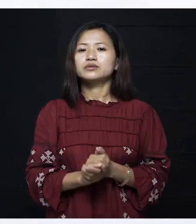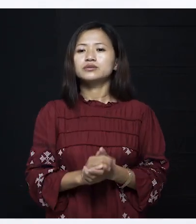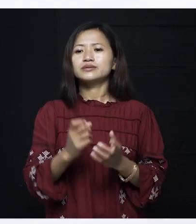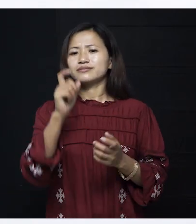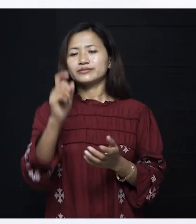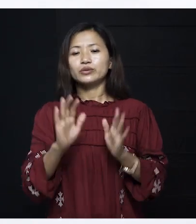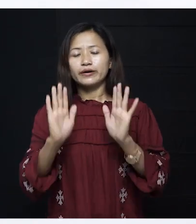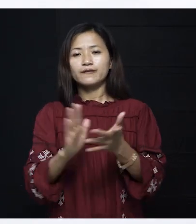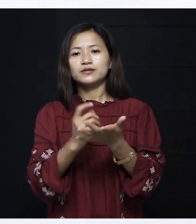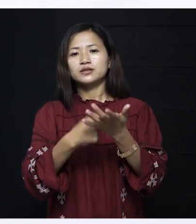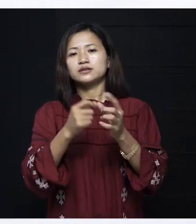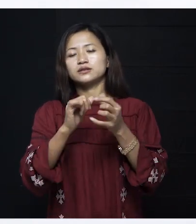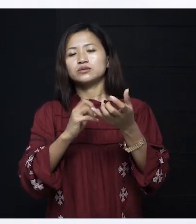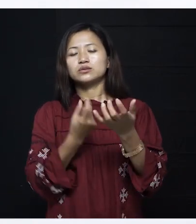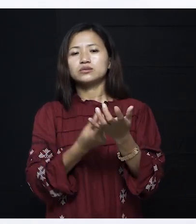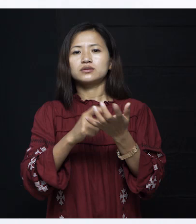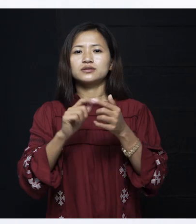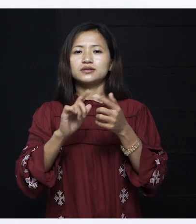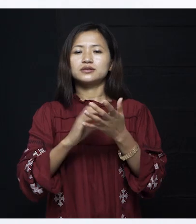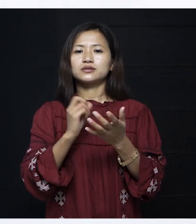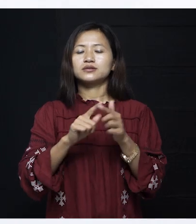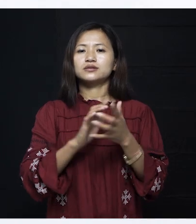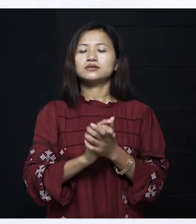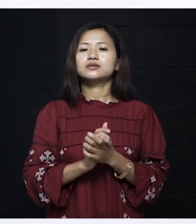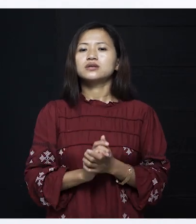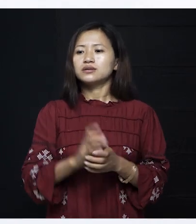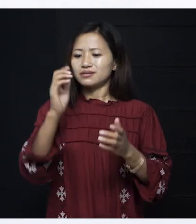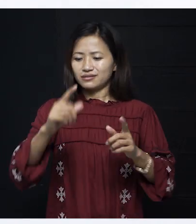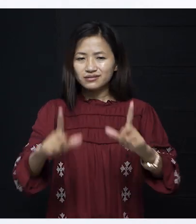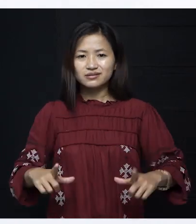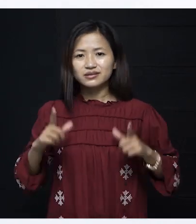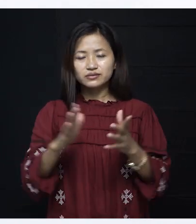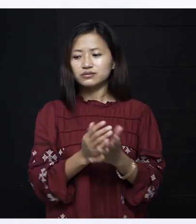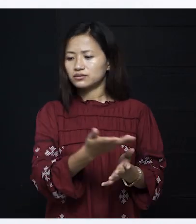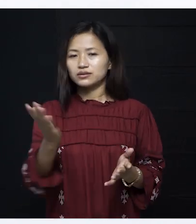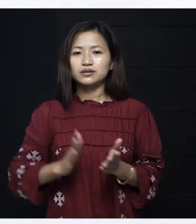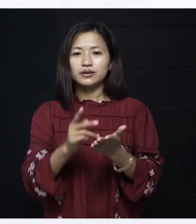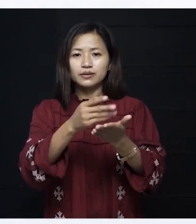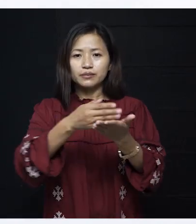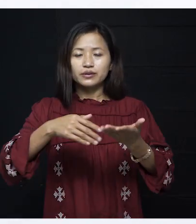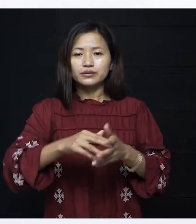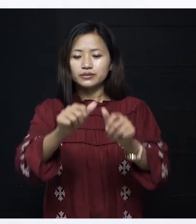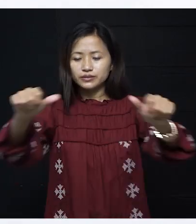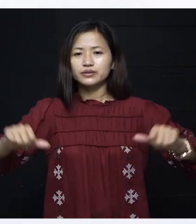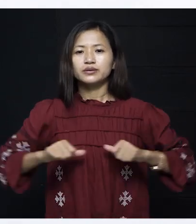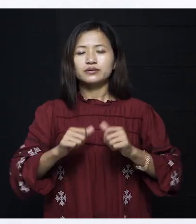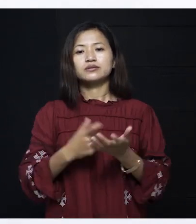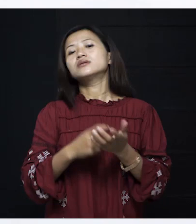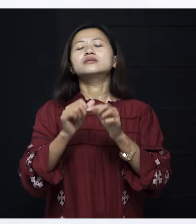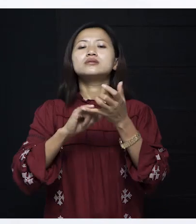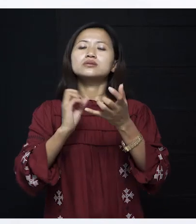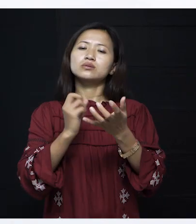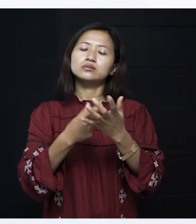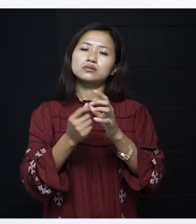resources. So what happened here is, those people who are living there in that particular area, the resources that are